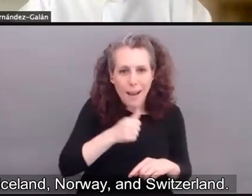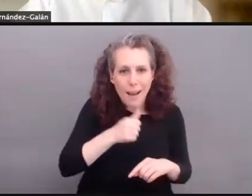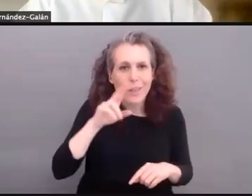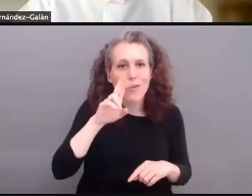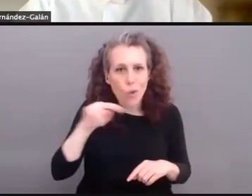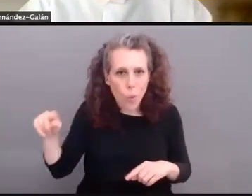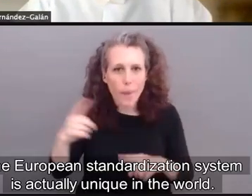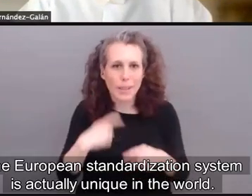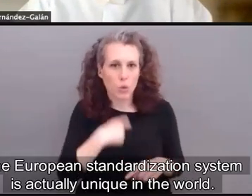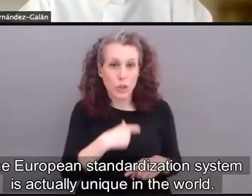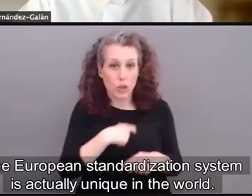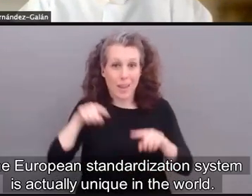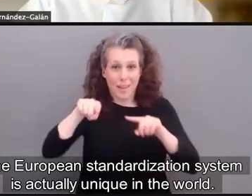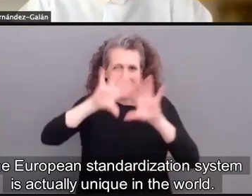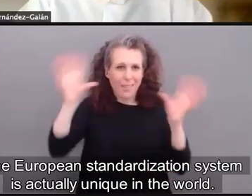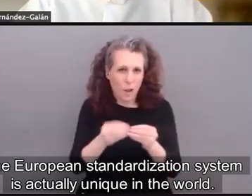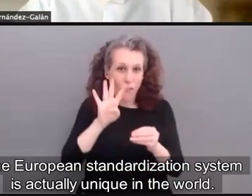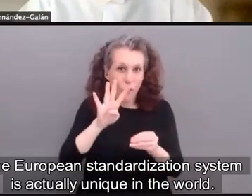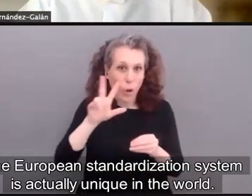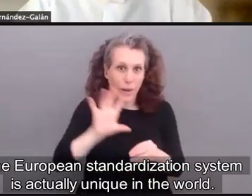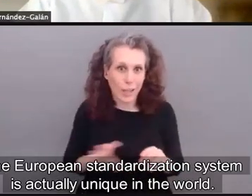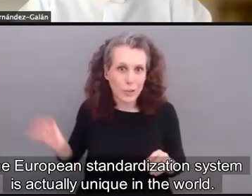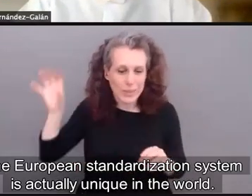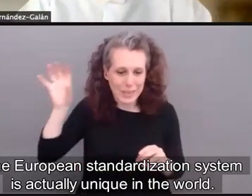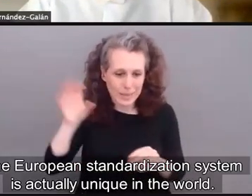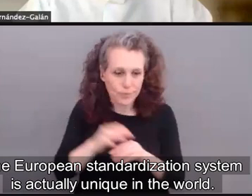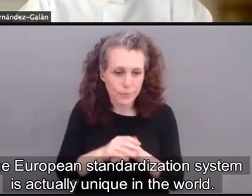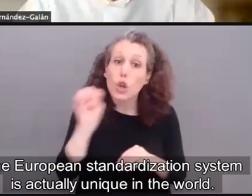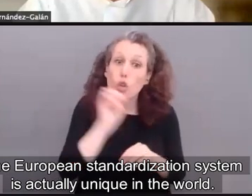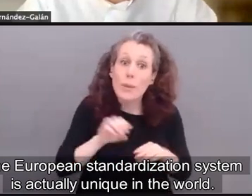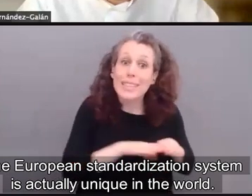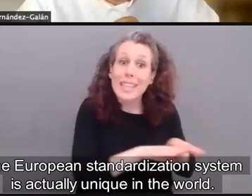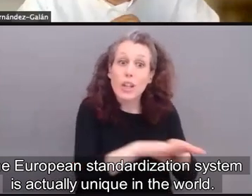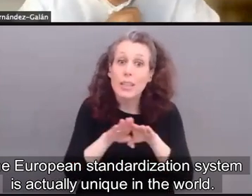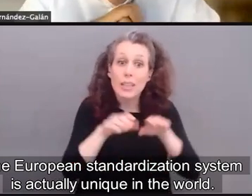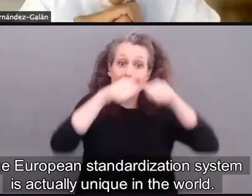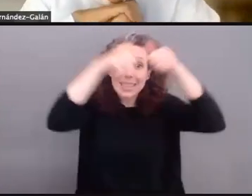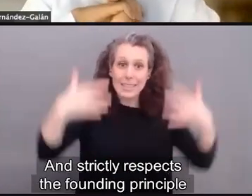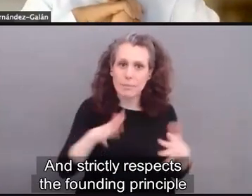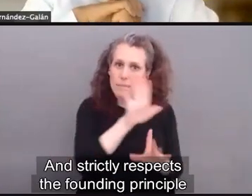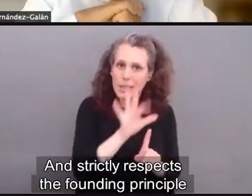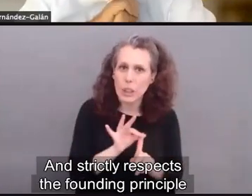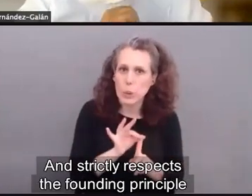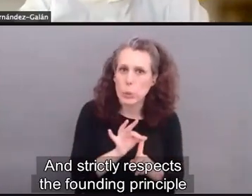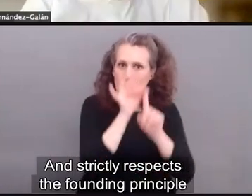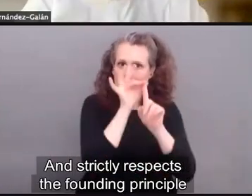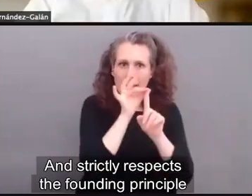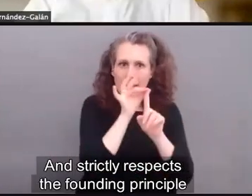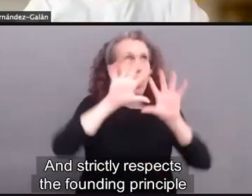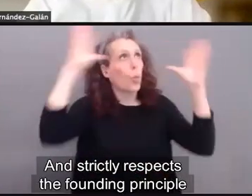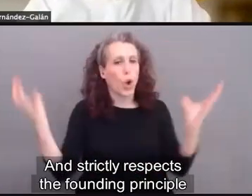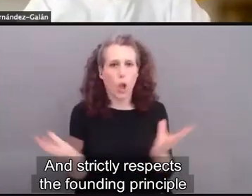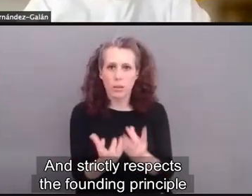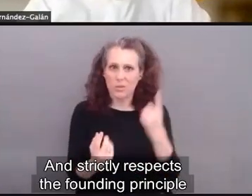Switzerland. The European standardization system is actually unique in the world and strictly respects